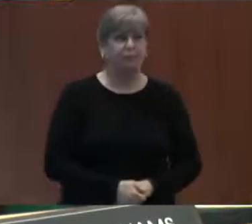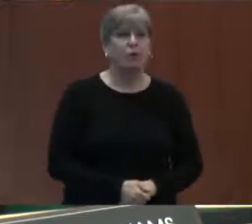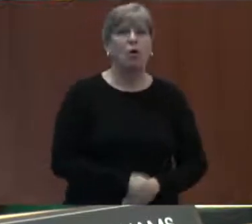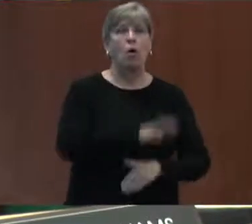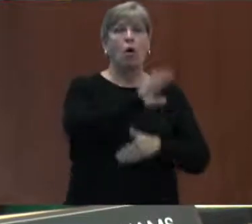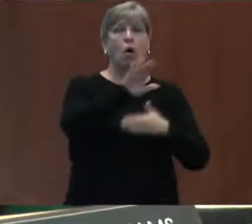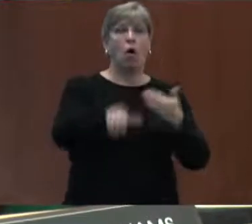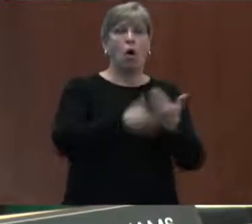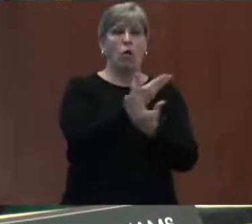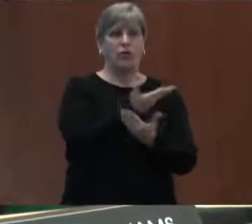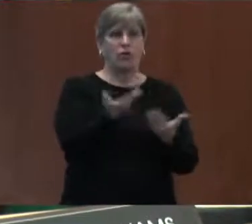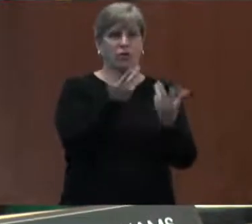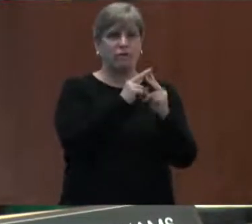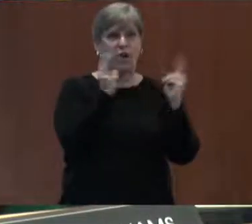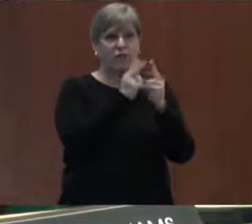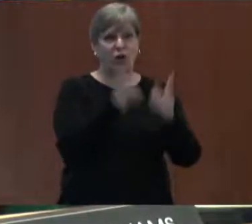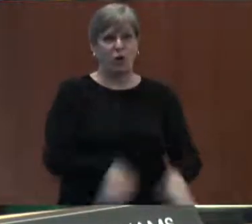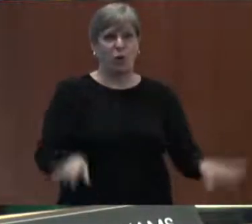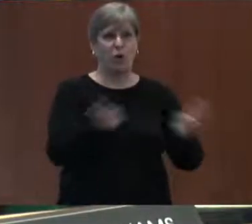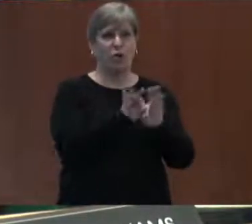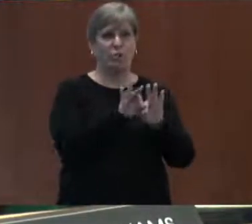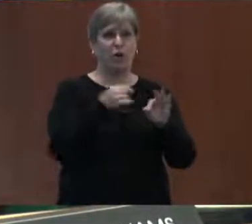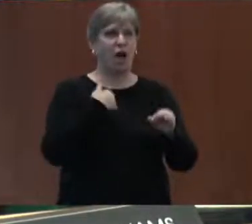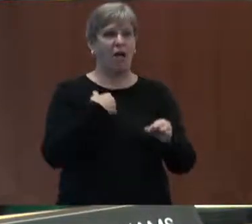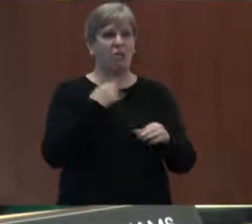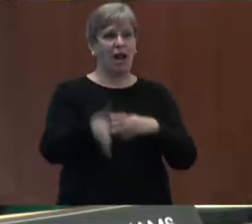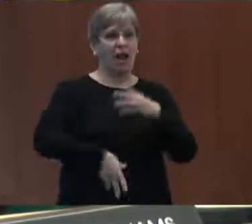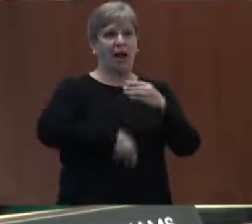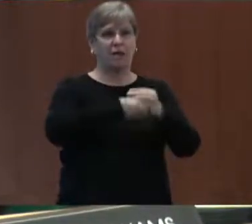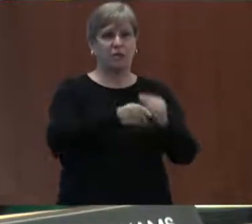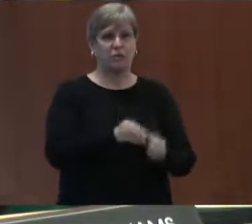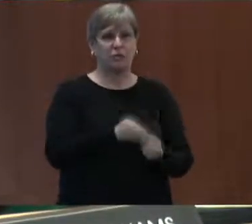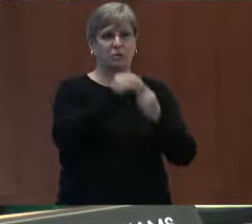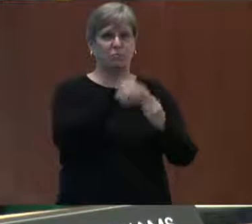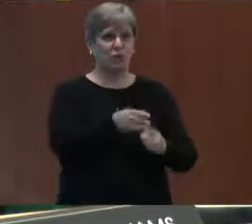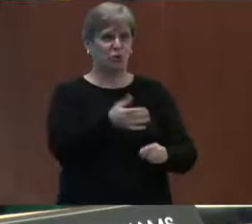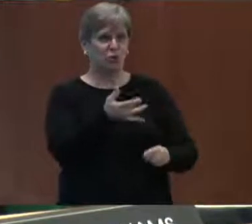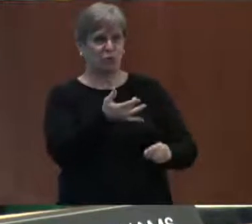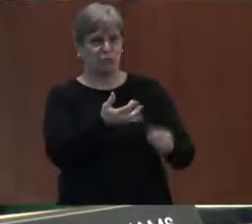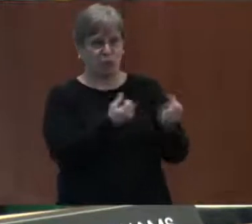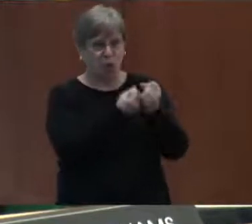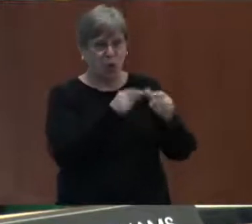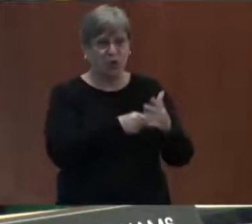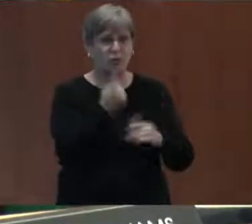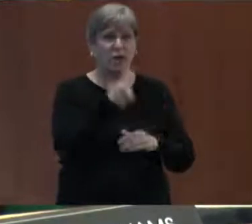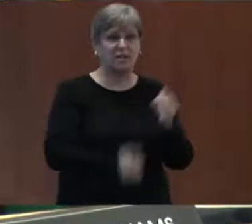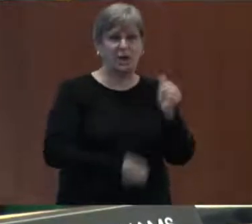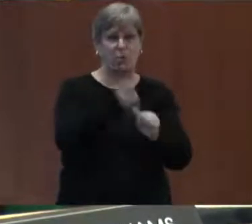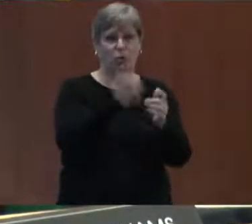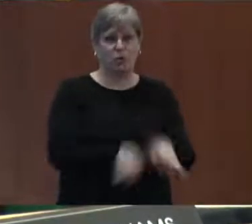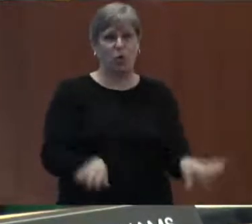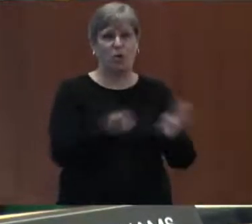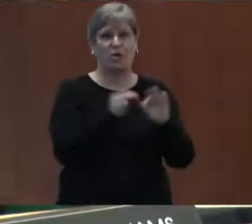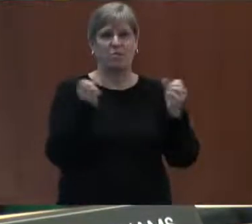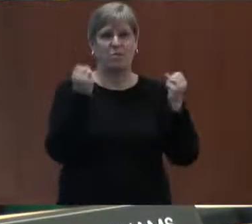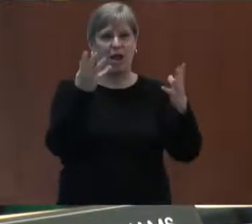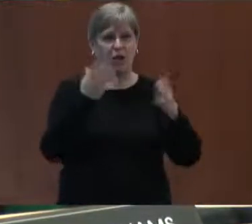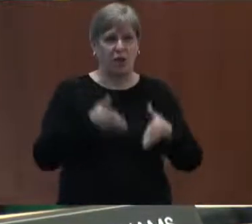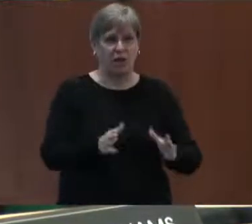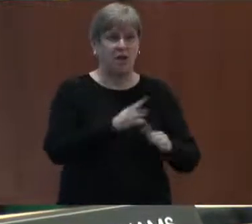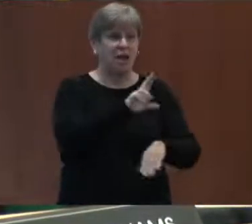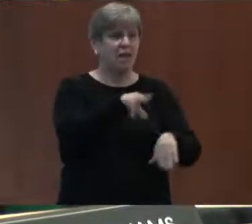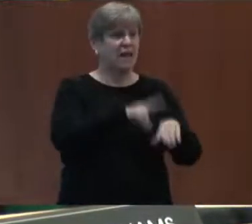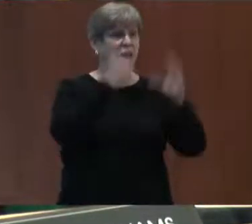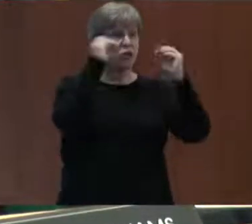All of them are very important, but I'm going to kind of put a little special flavor here on this first one as the most important in a lot of ways. This is